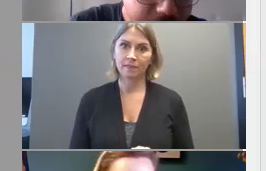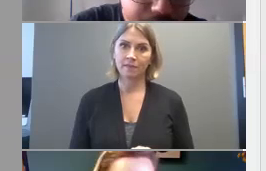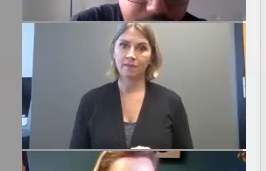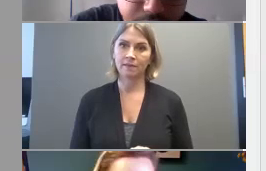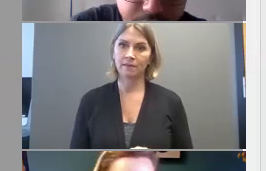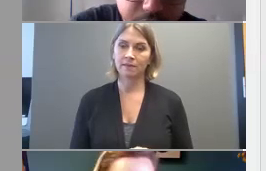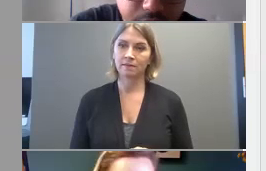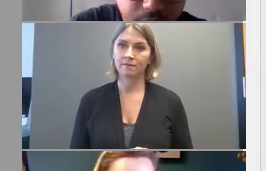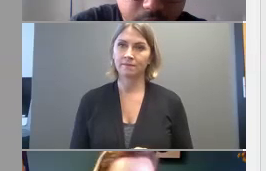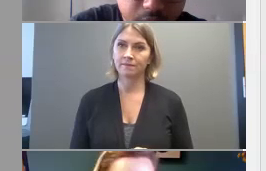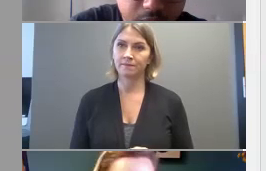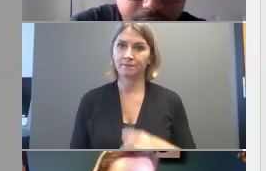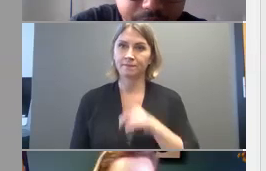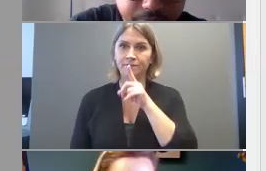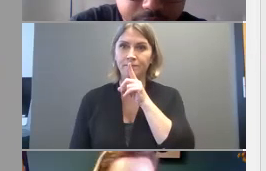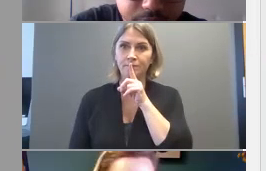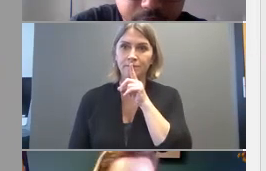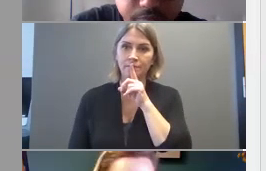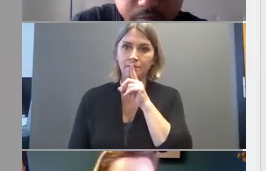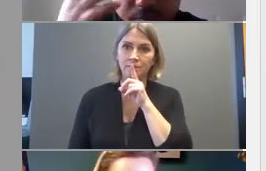Let's see.